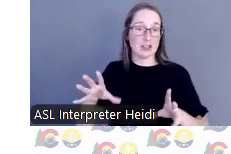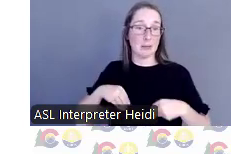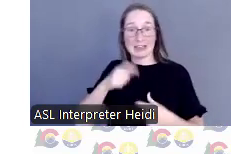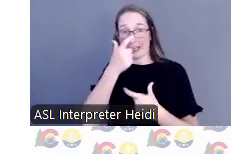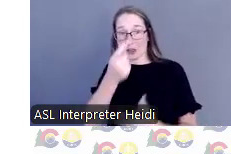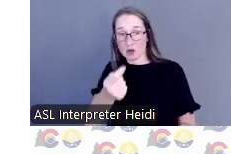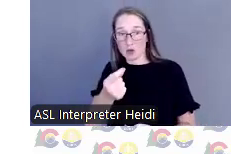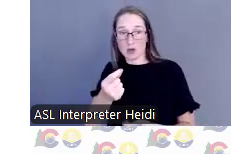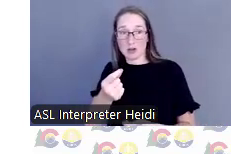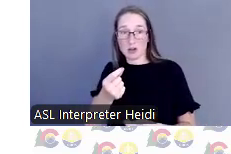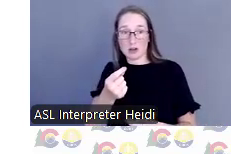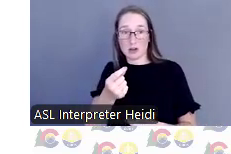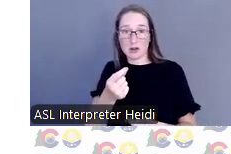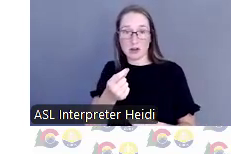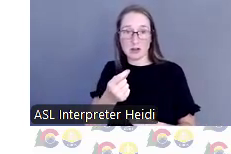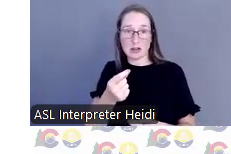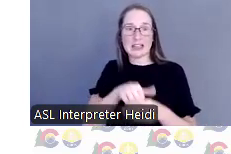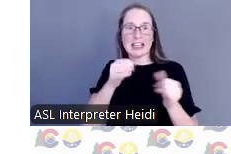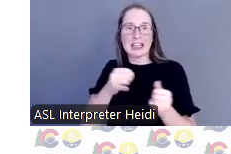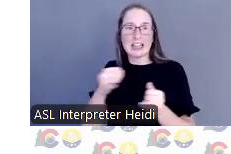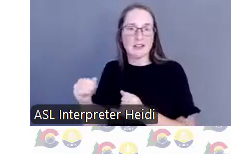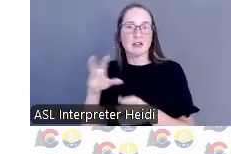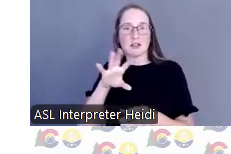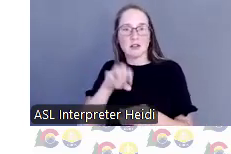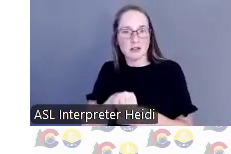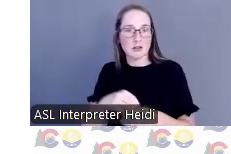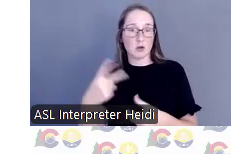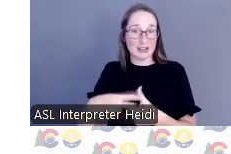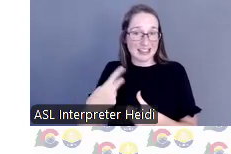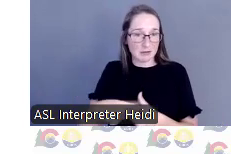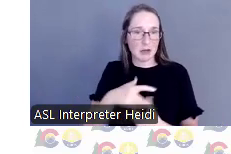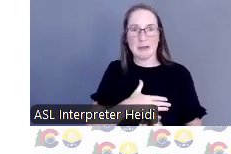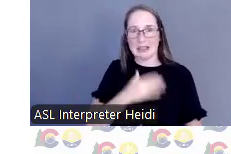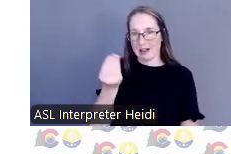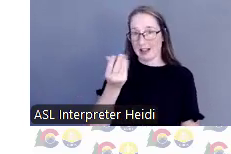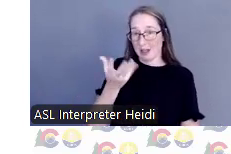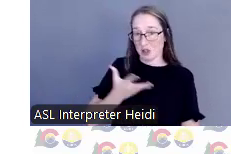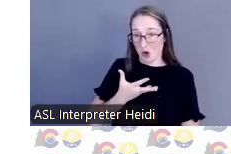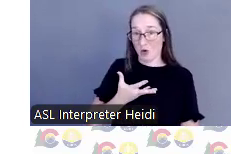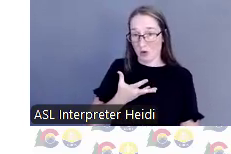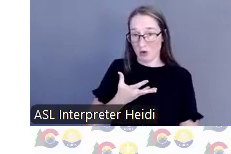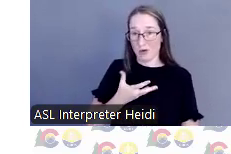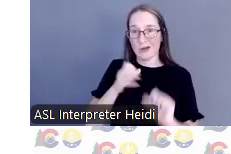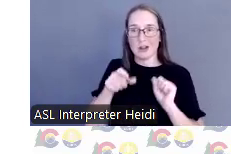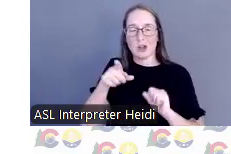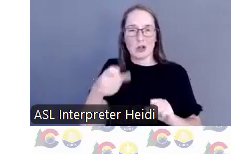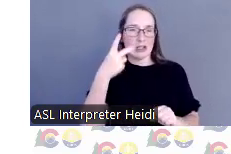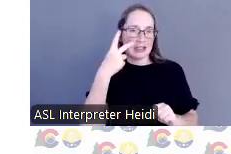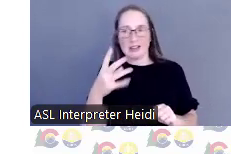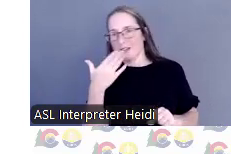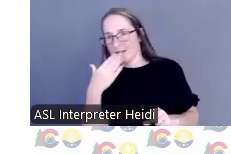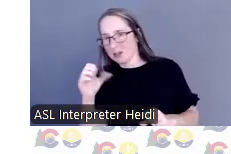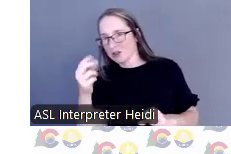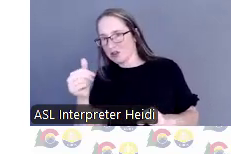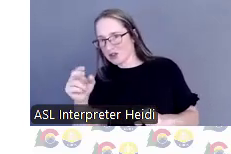interest in, if individuals are interested in participating, please let us know. You can see, thank you, Shane,